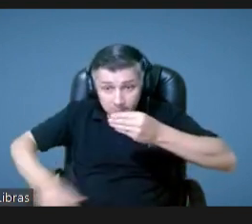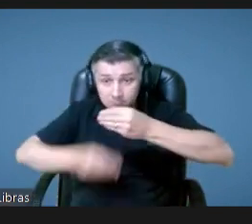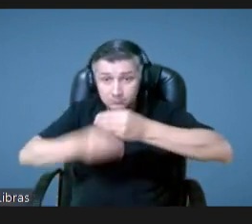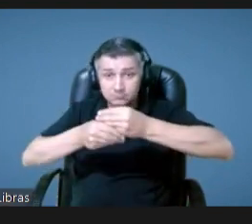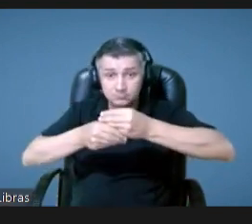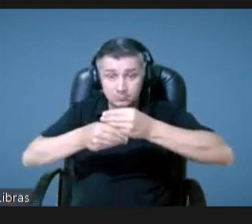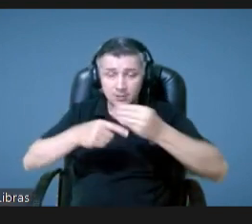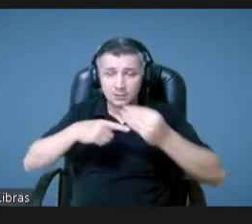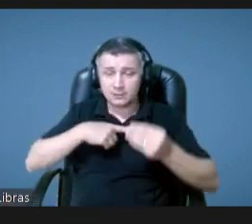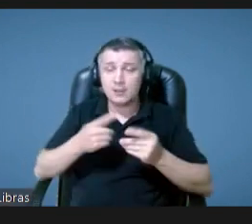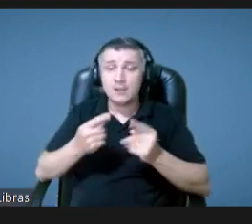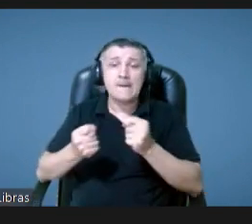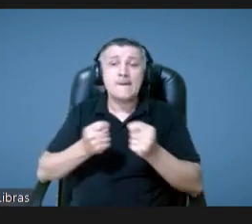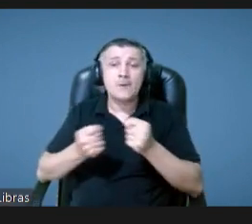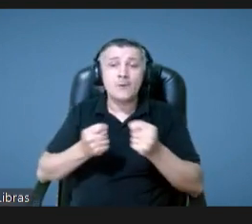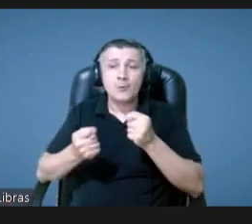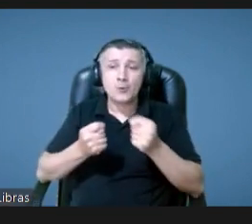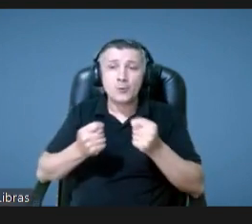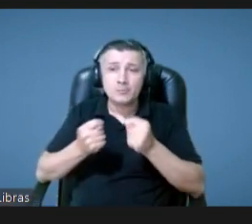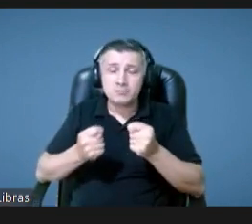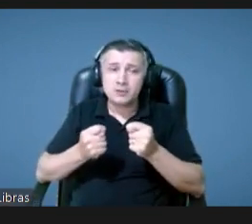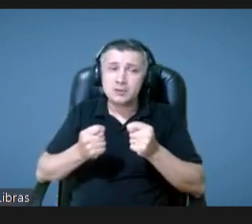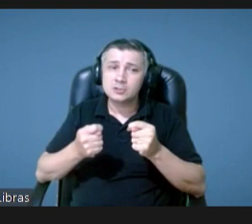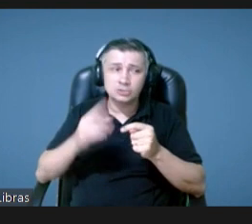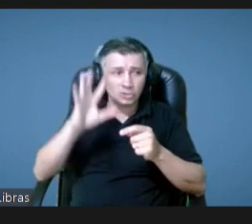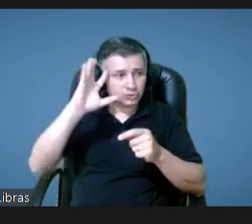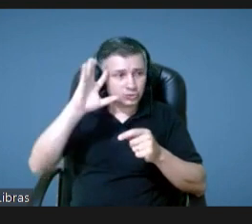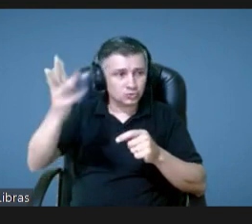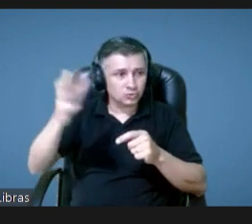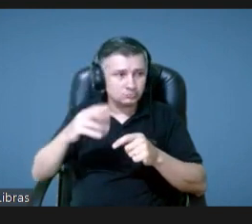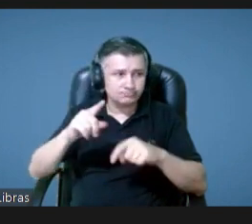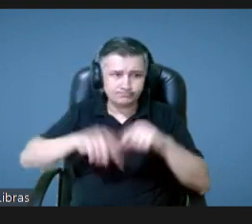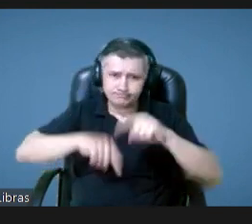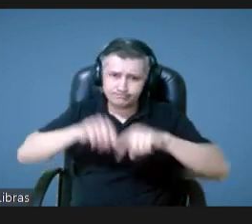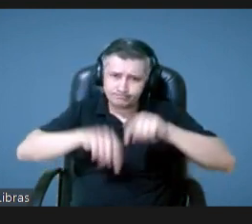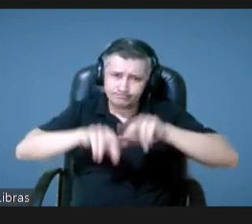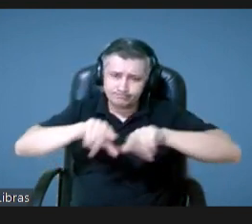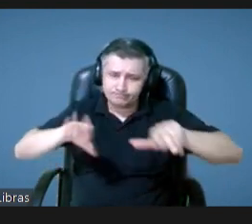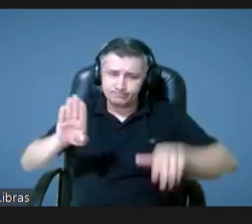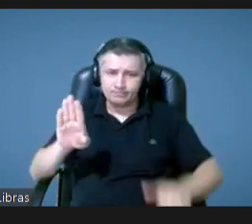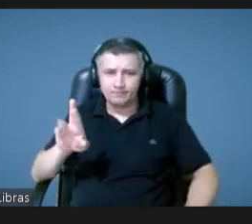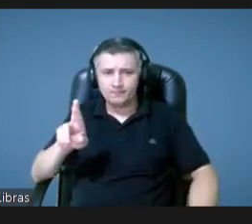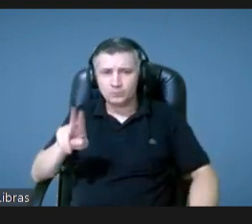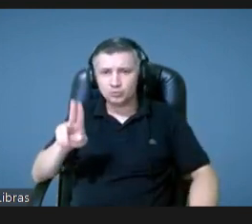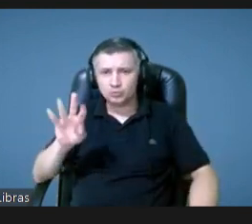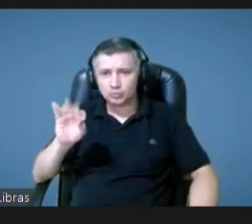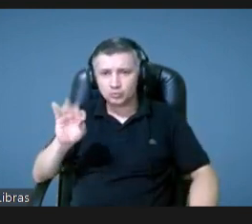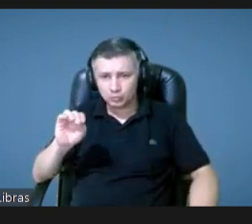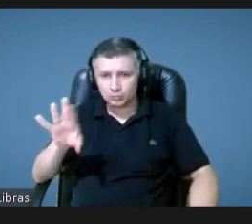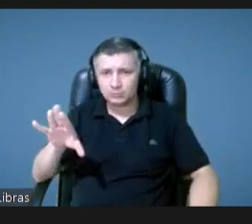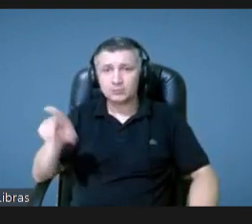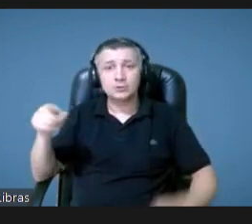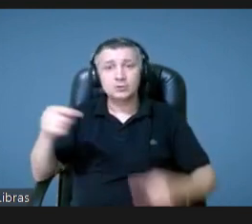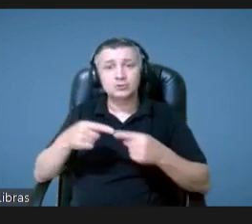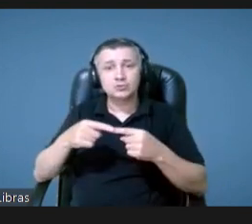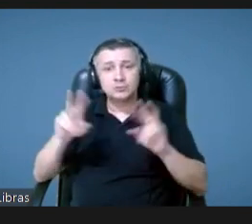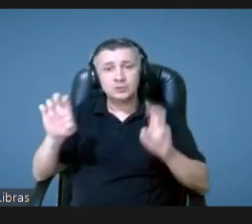to incur and we will have to appropriate. In terms of the real estate development, the gross profit